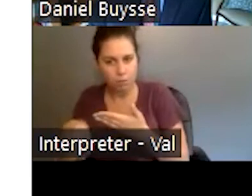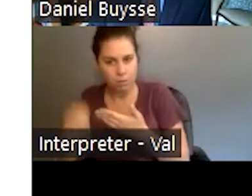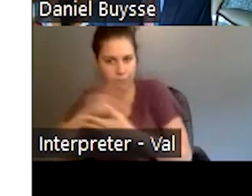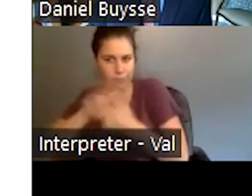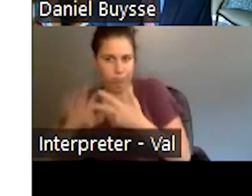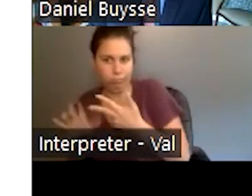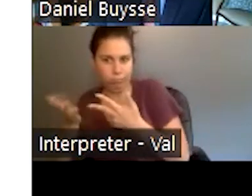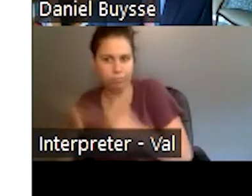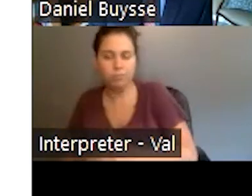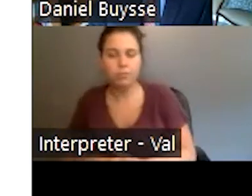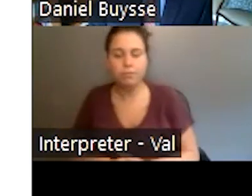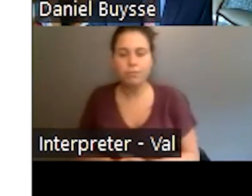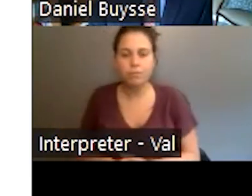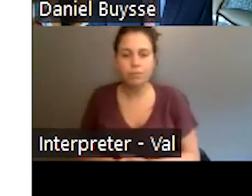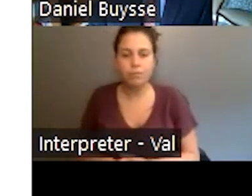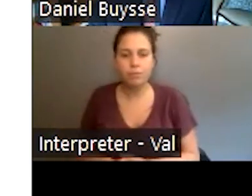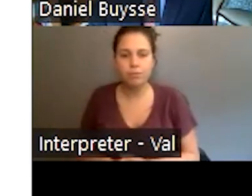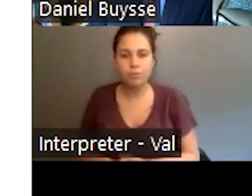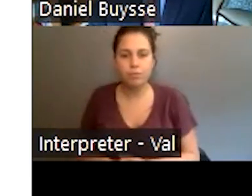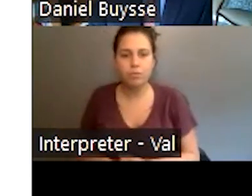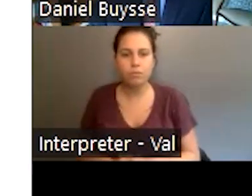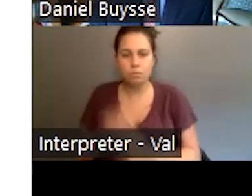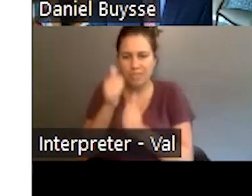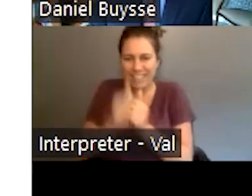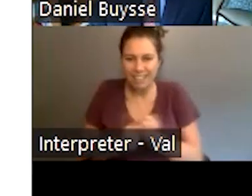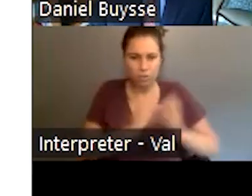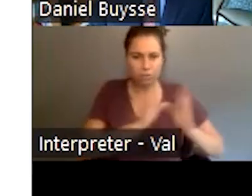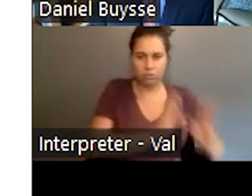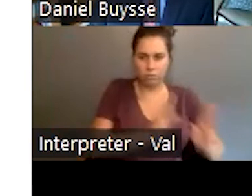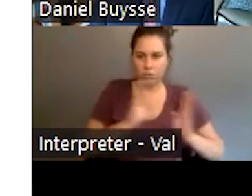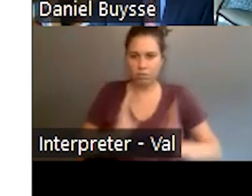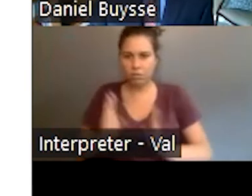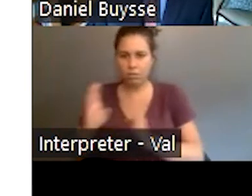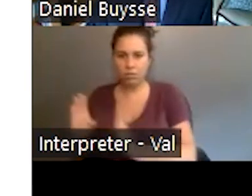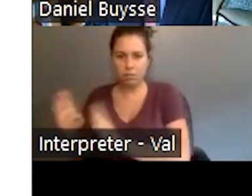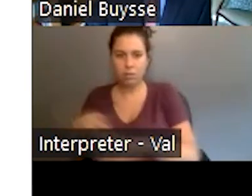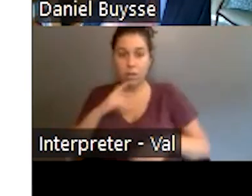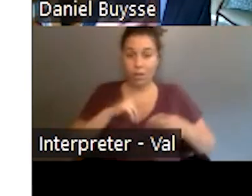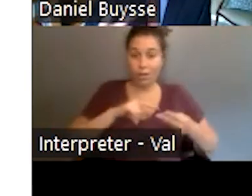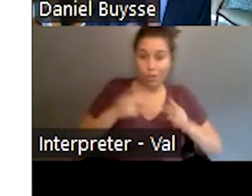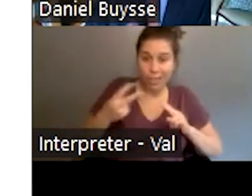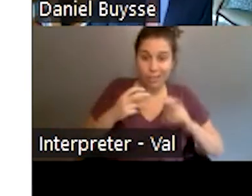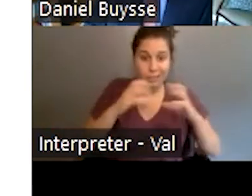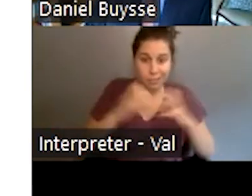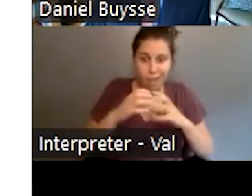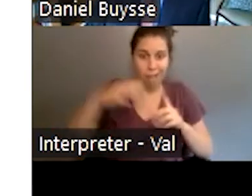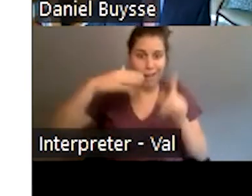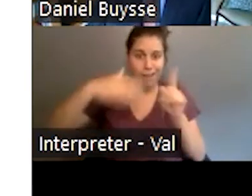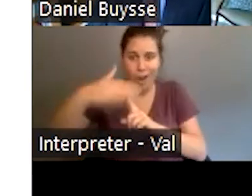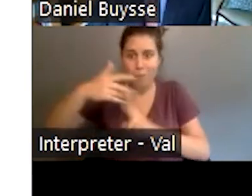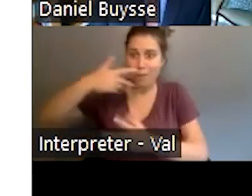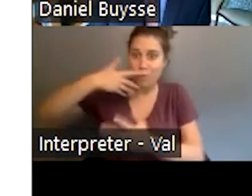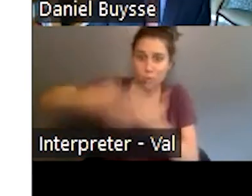sorts. At each step of this process, our genes, environment, and social interactions are important